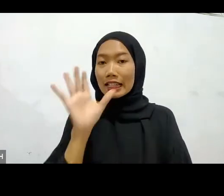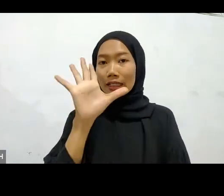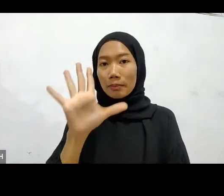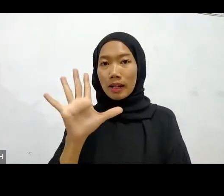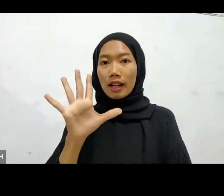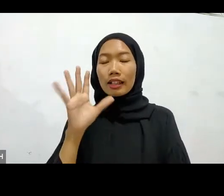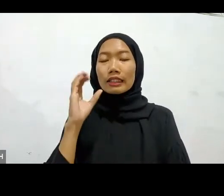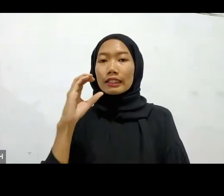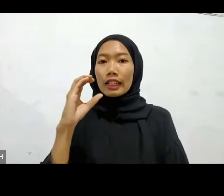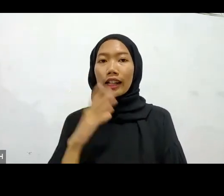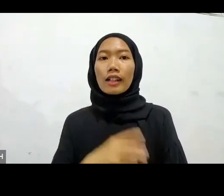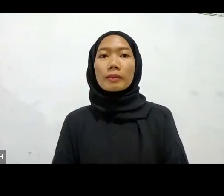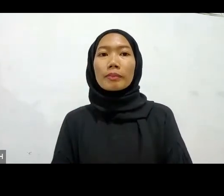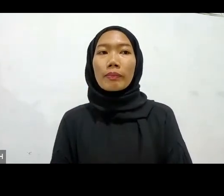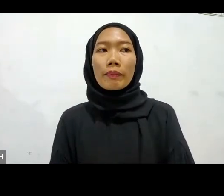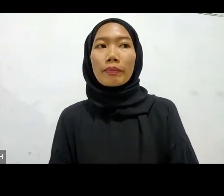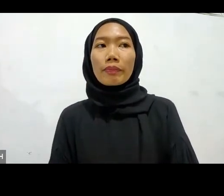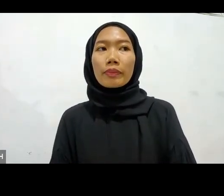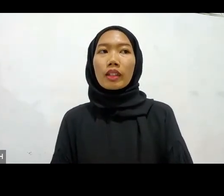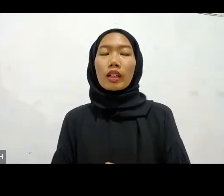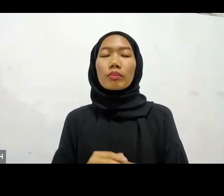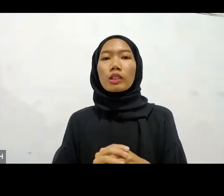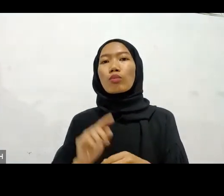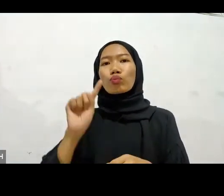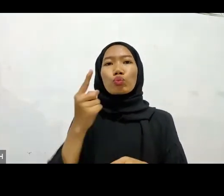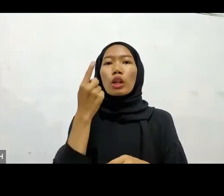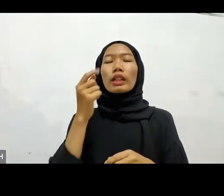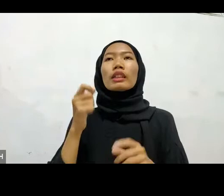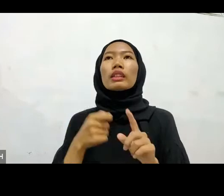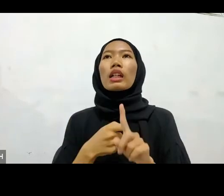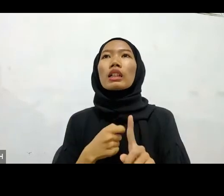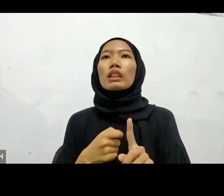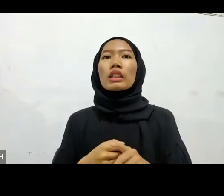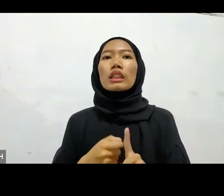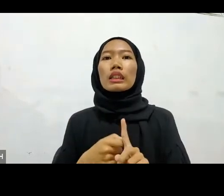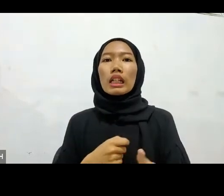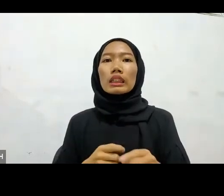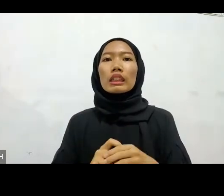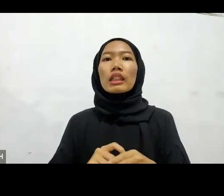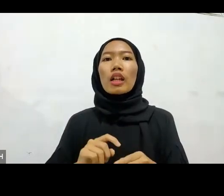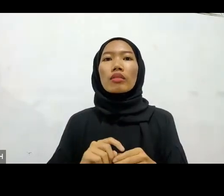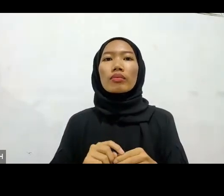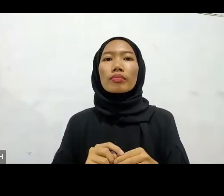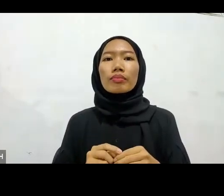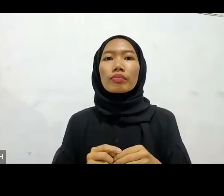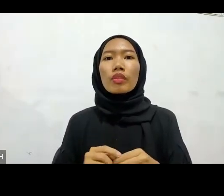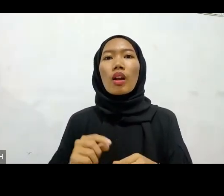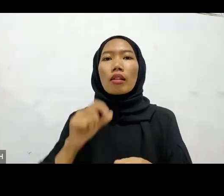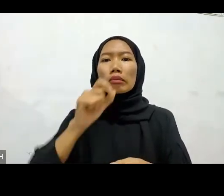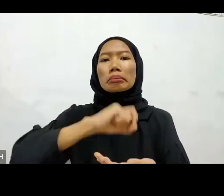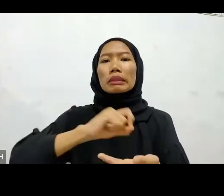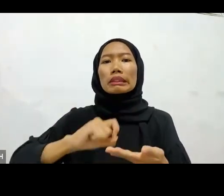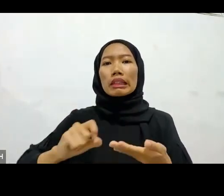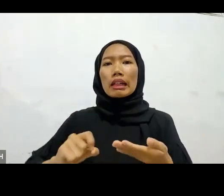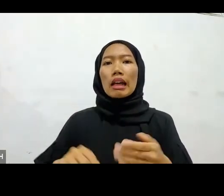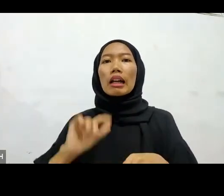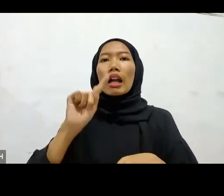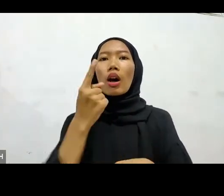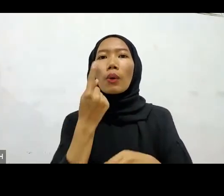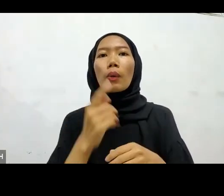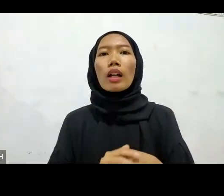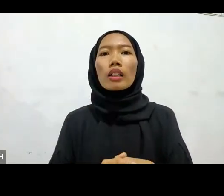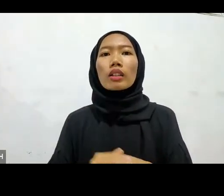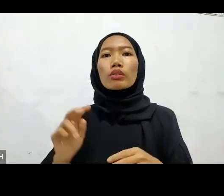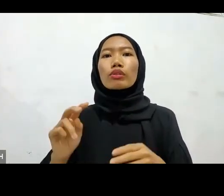be start with a pilot project, build confidence, recognize